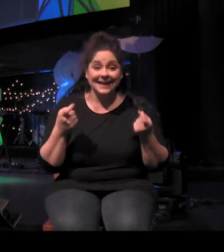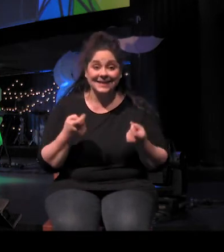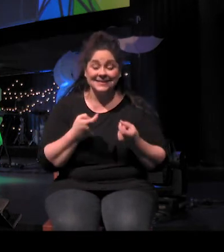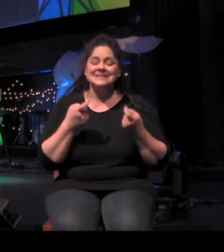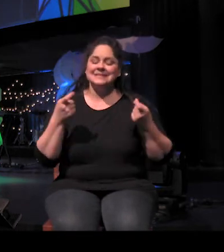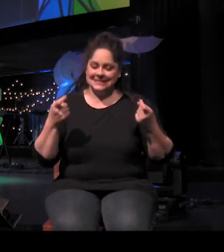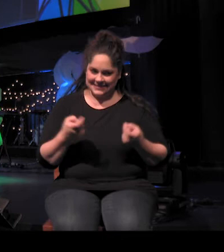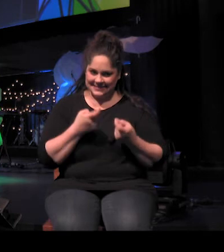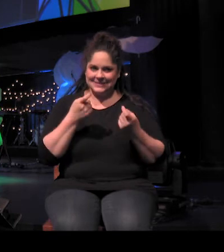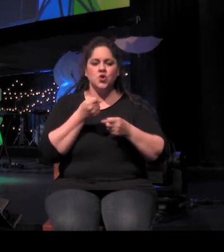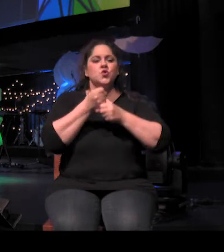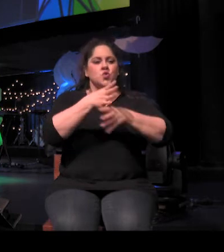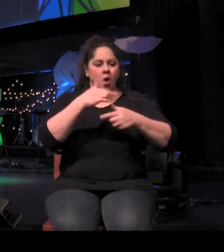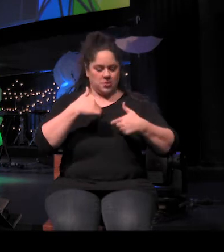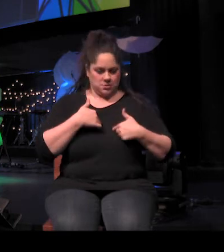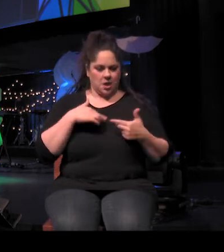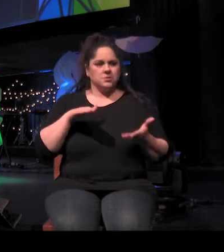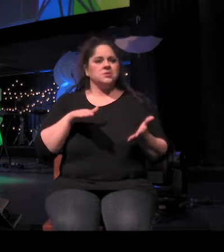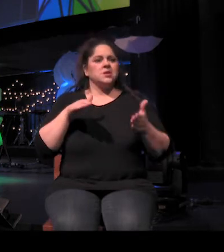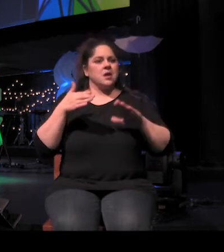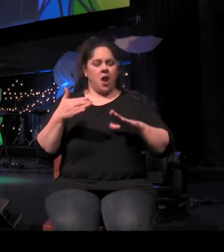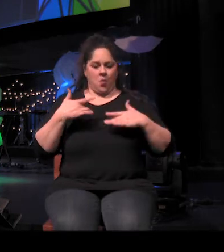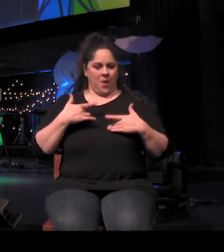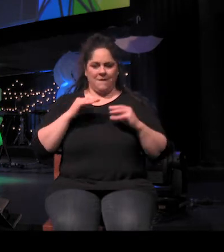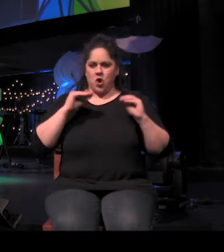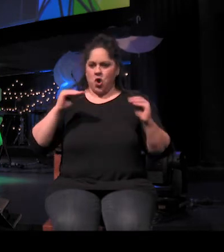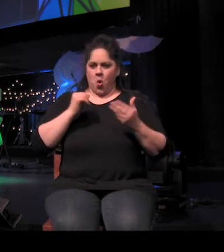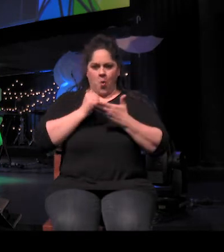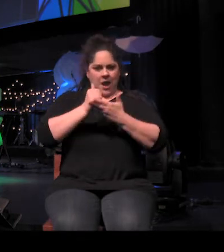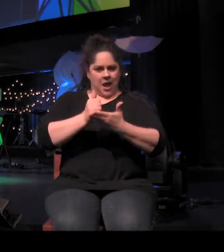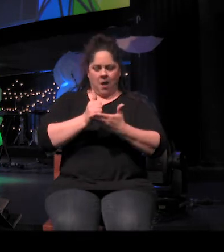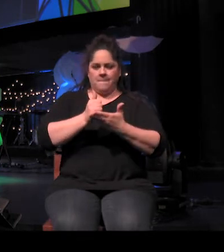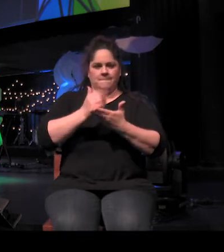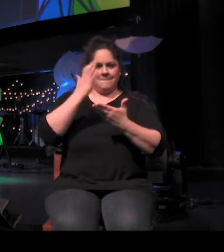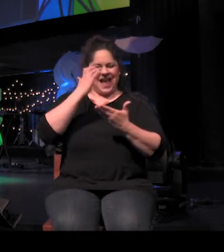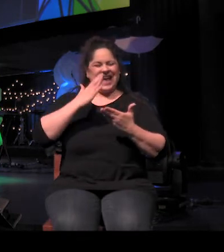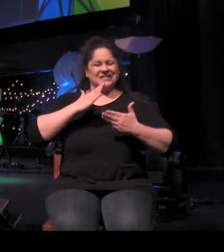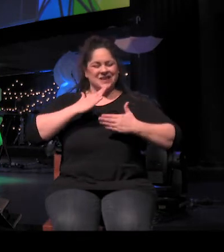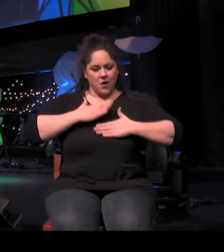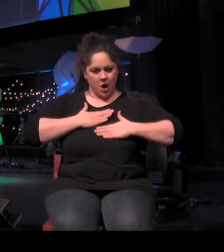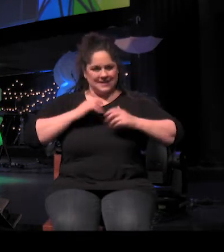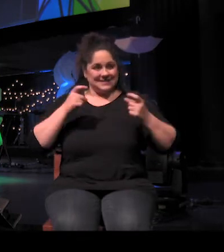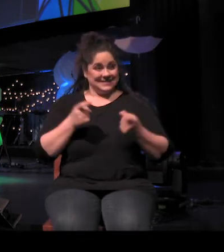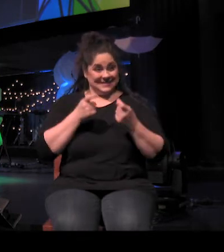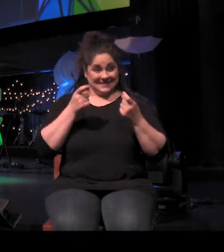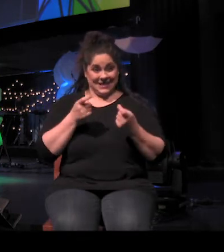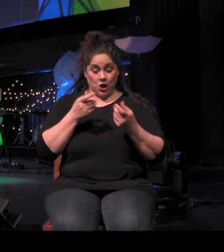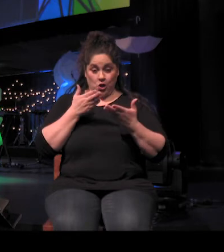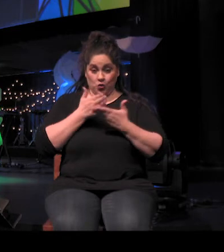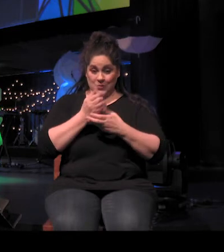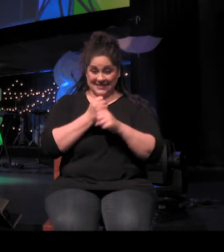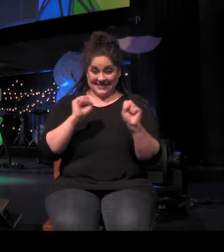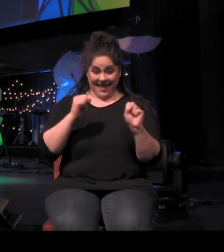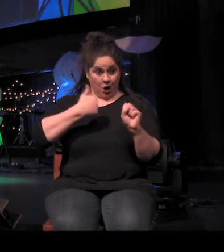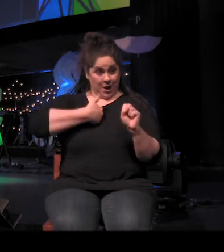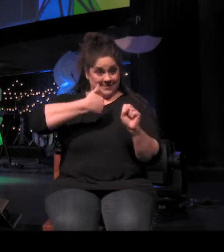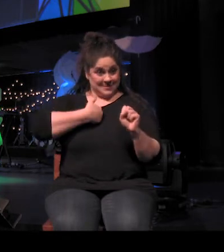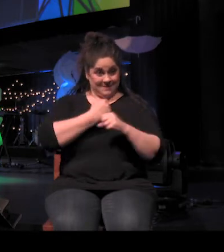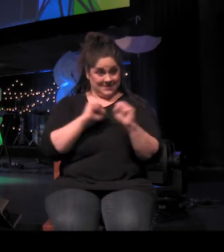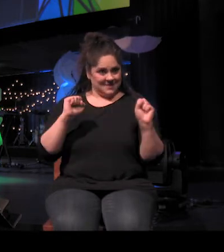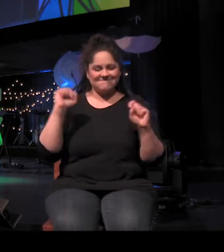makes us dead. Sin makes us utterly helpless. There's nothing we can do to help ourselves when it comes to salvation.